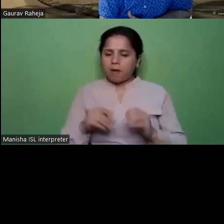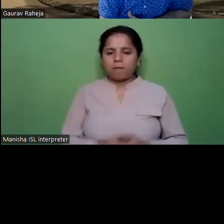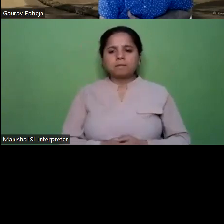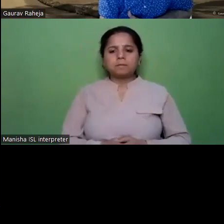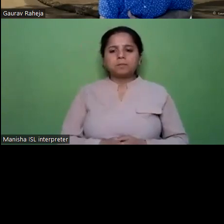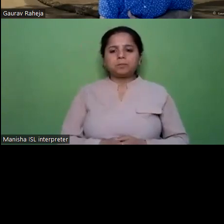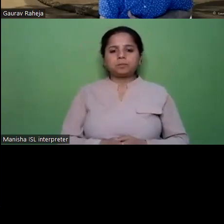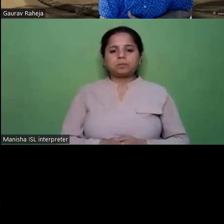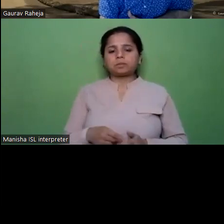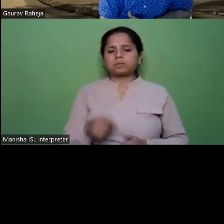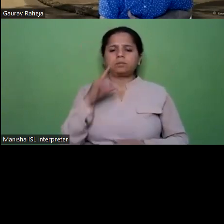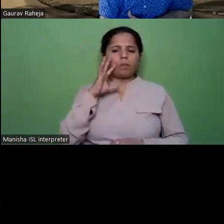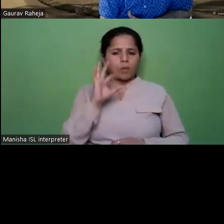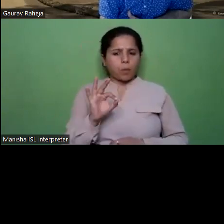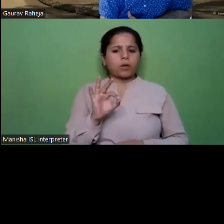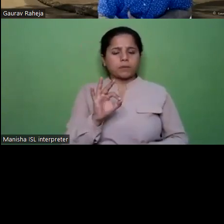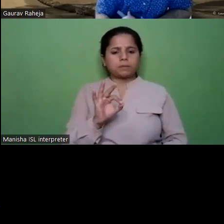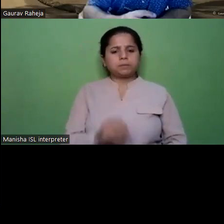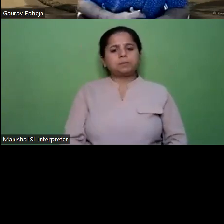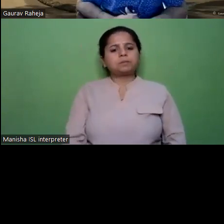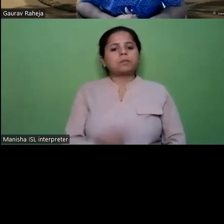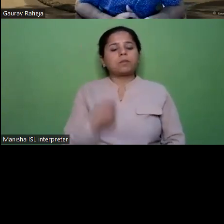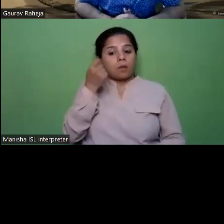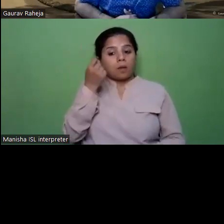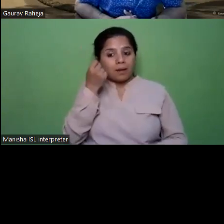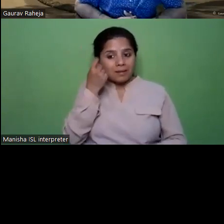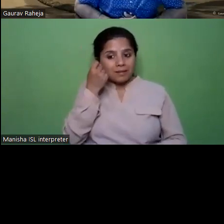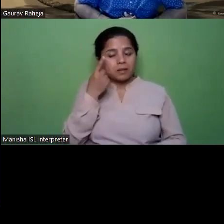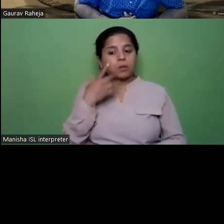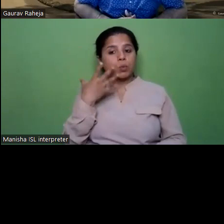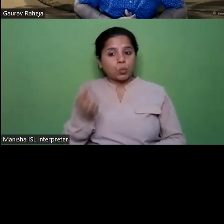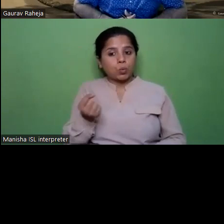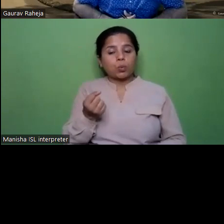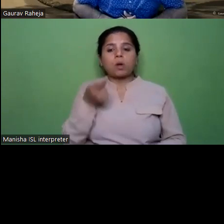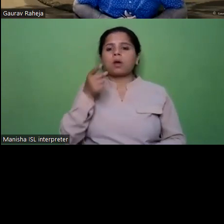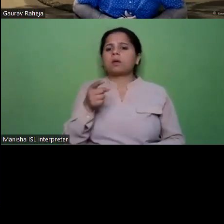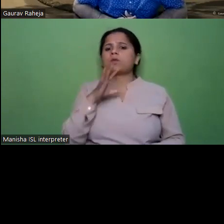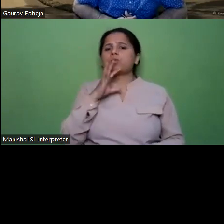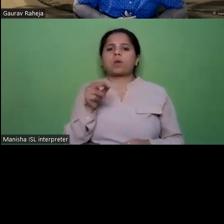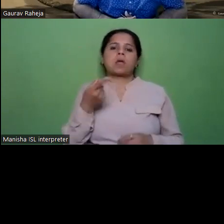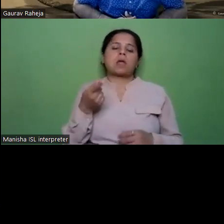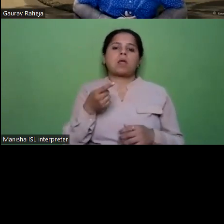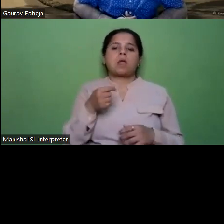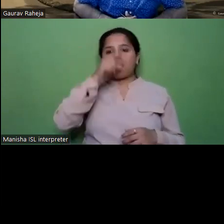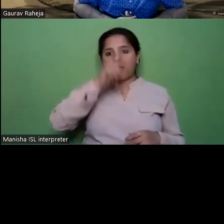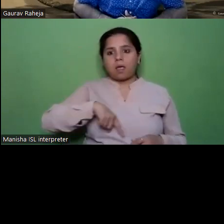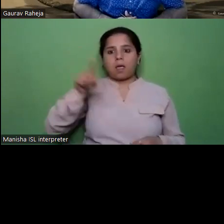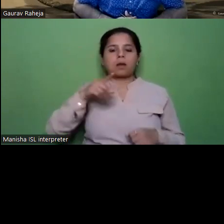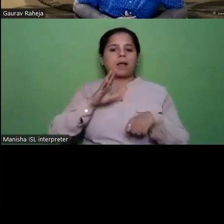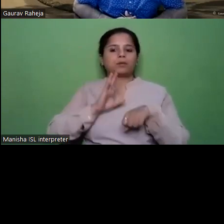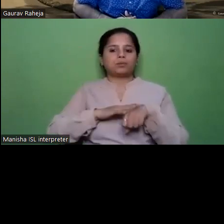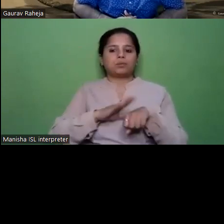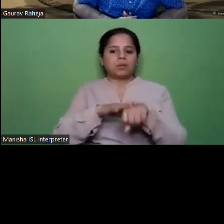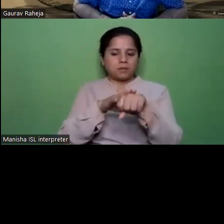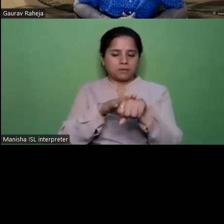it's important to understand that ultimately a nation is also experience